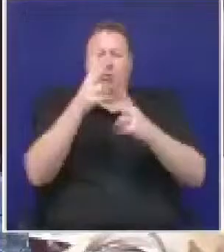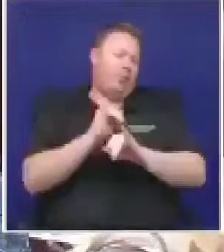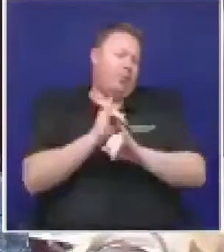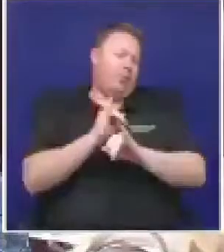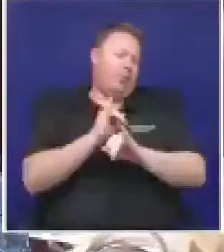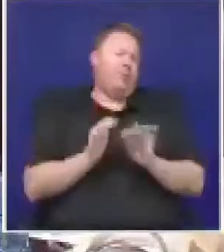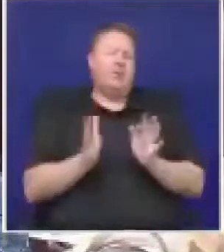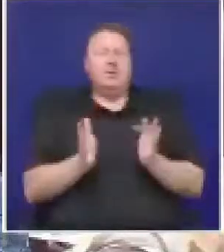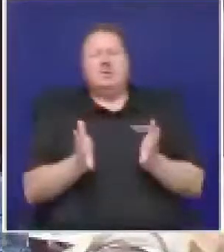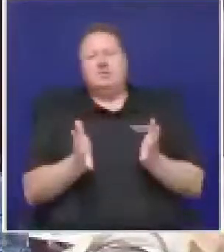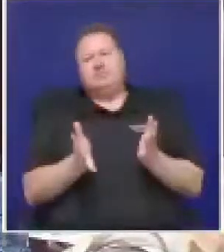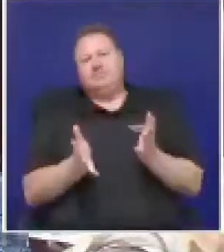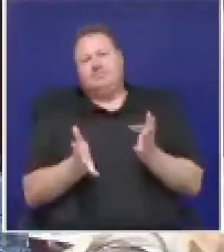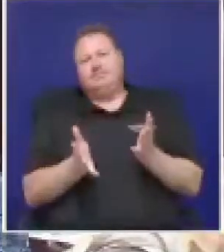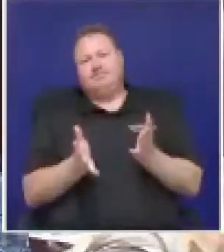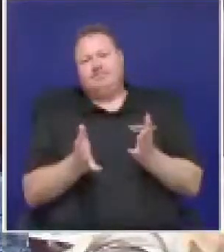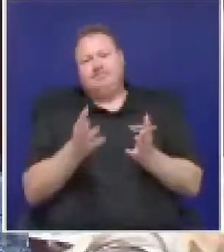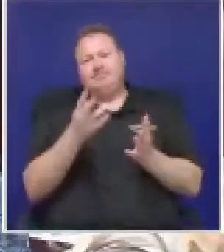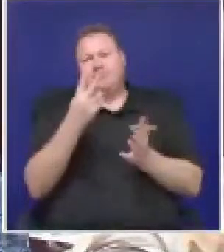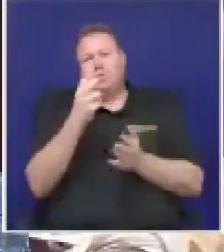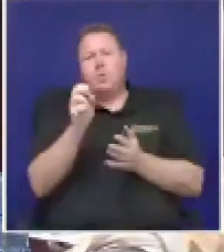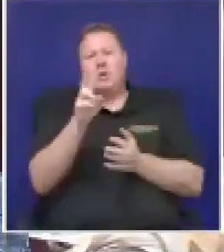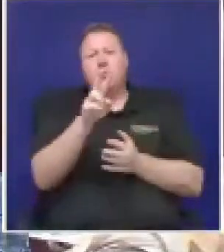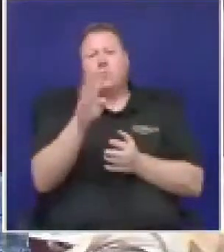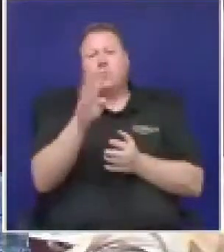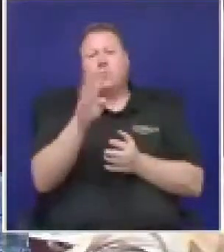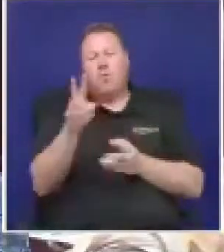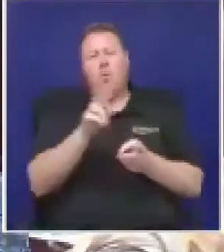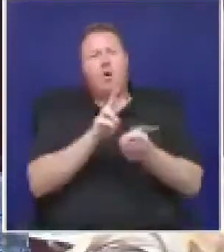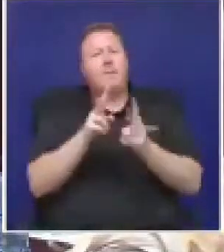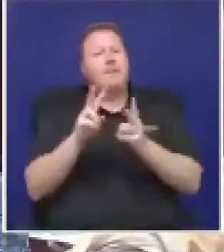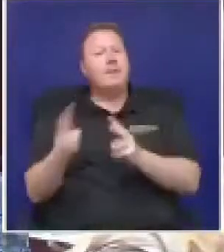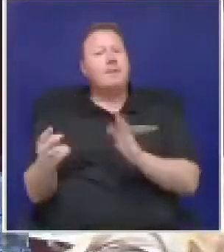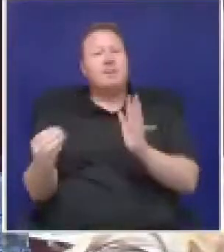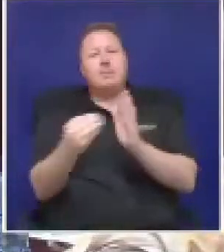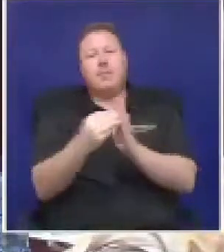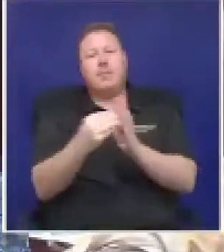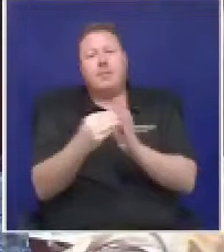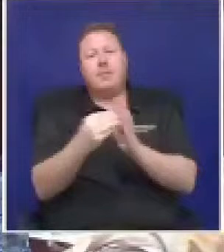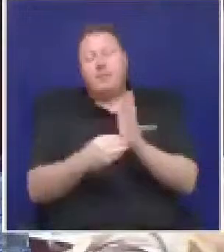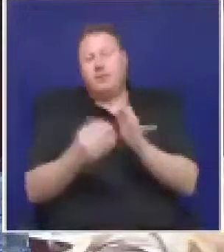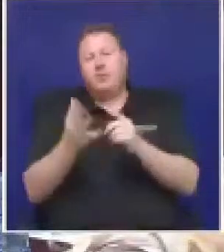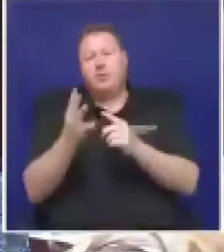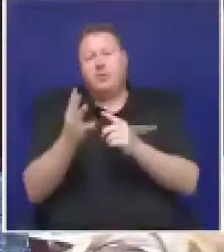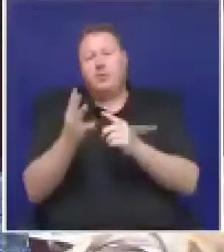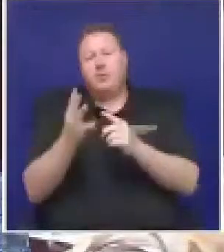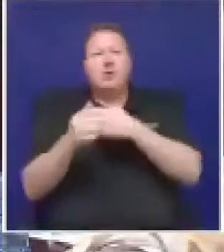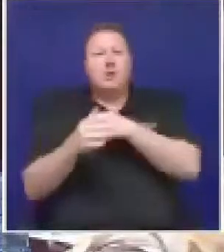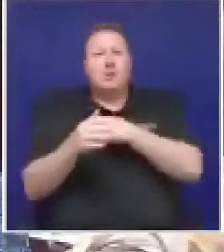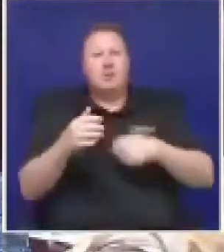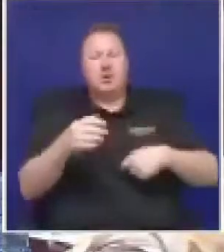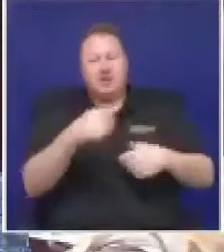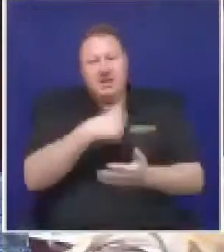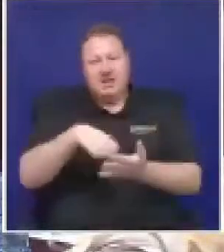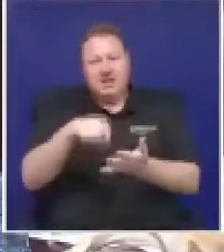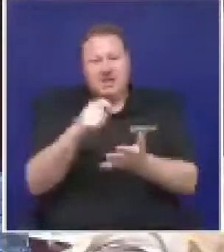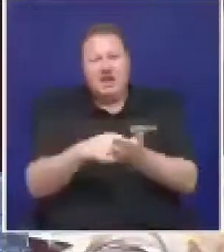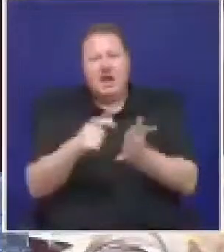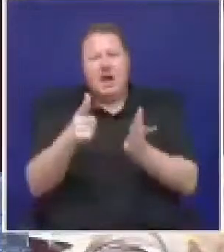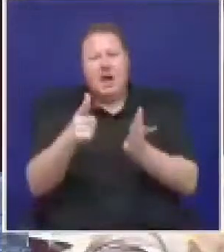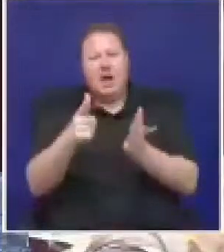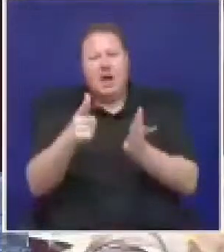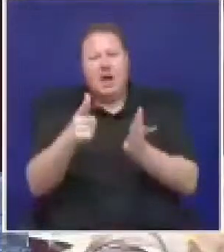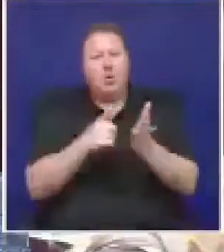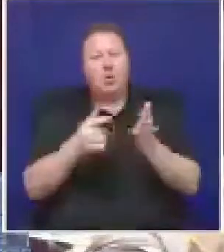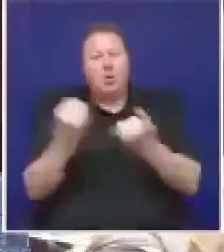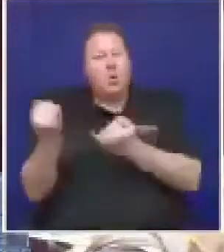And also in 2024, that amendment, as you have indicated, that the President signed it into law, was